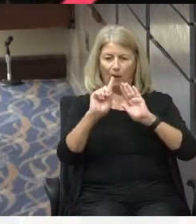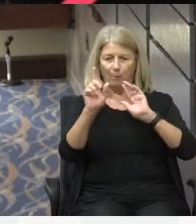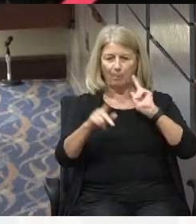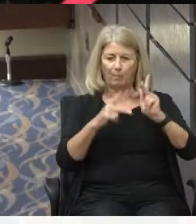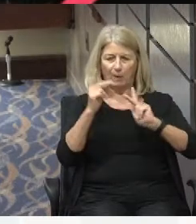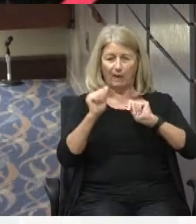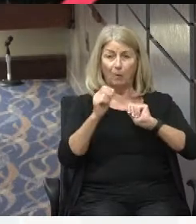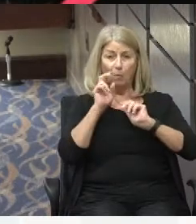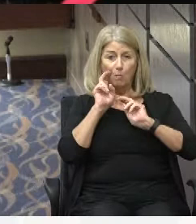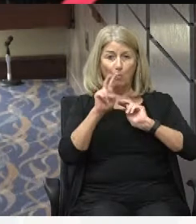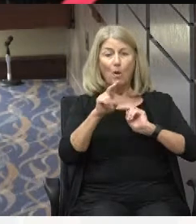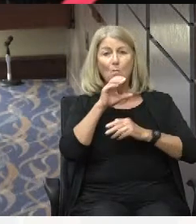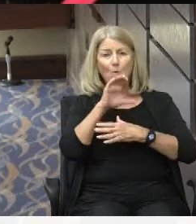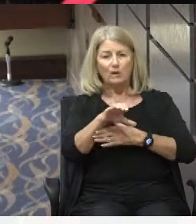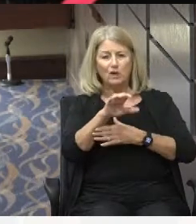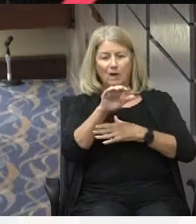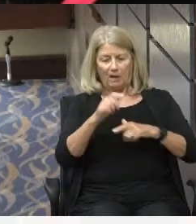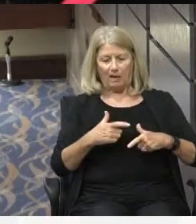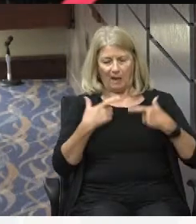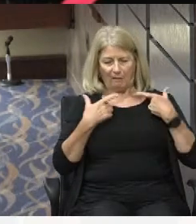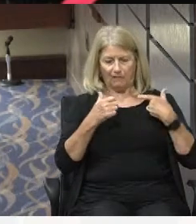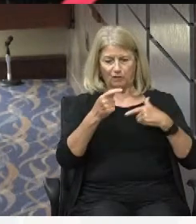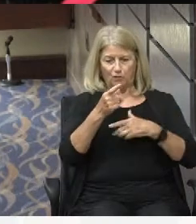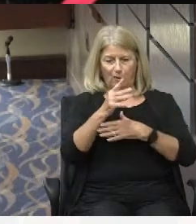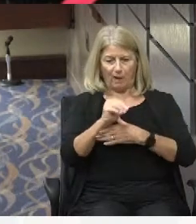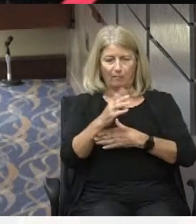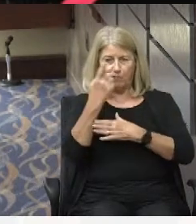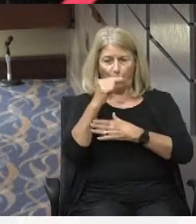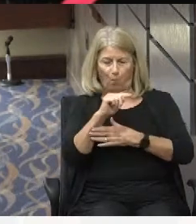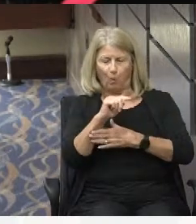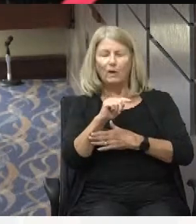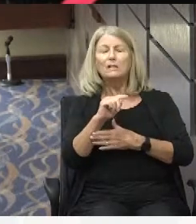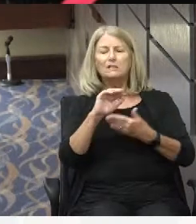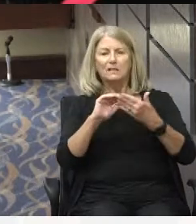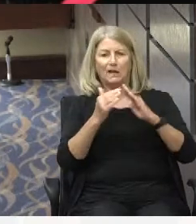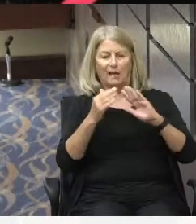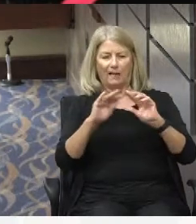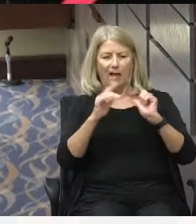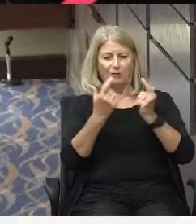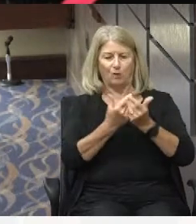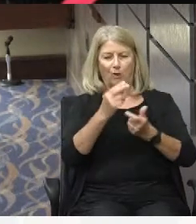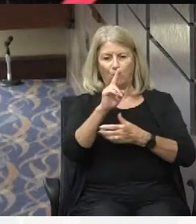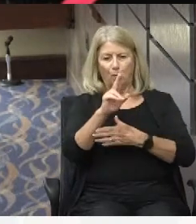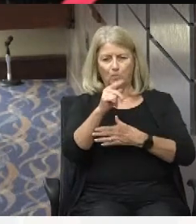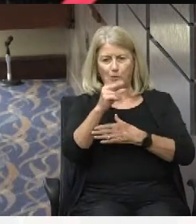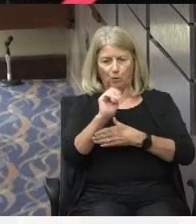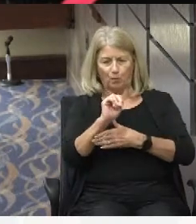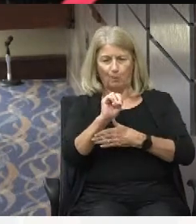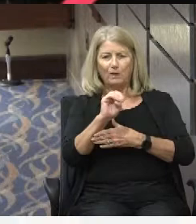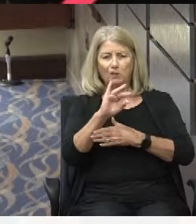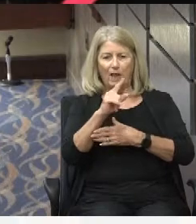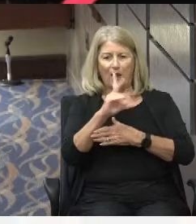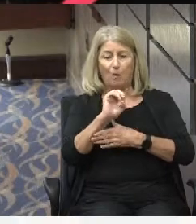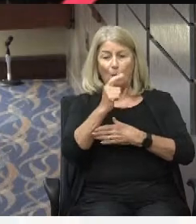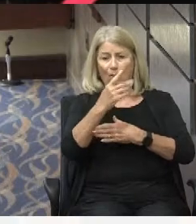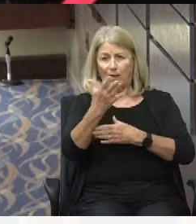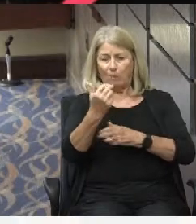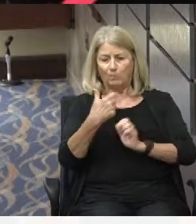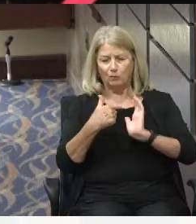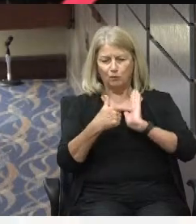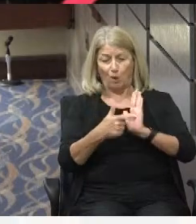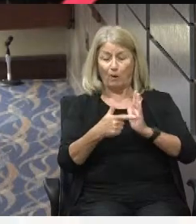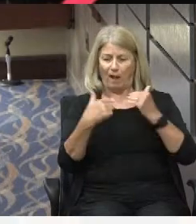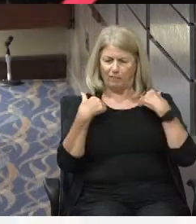live streaming of City Council meetings. Got access to our social media sites and YouTube channel. And then here's one thing I wanted to point out. We have a